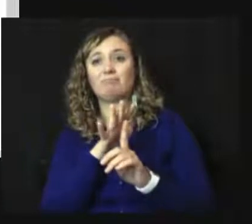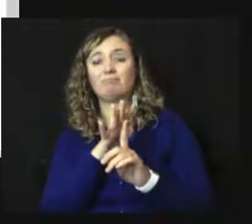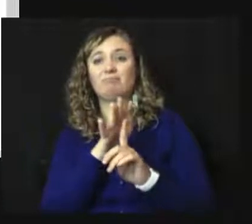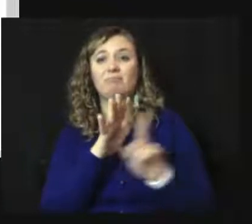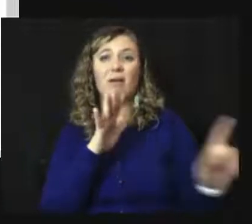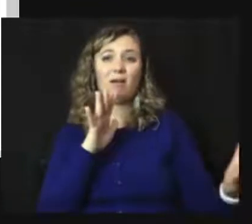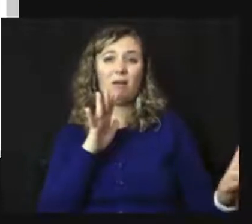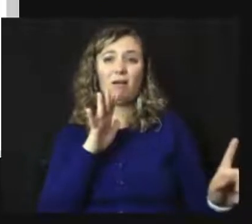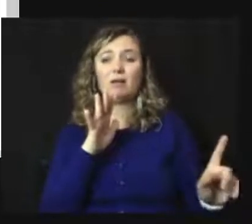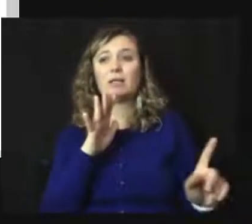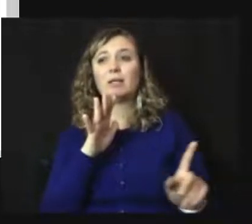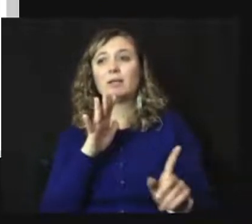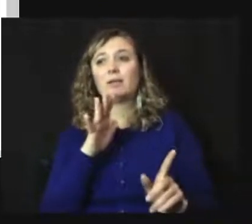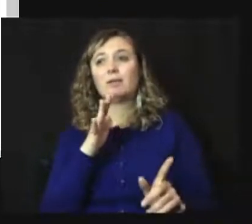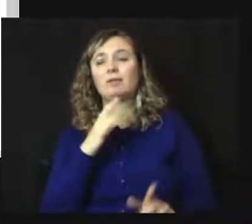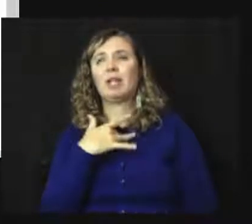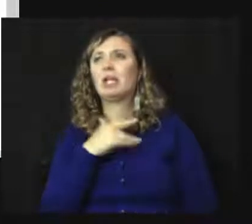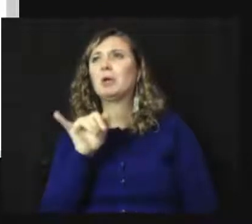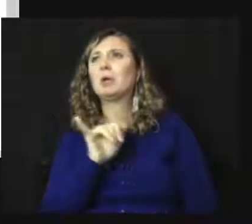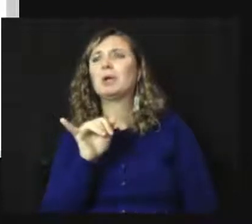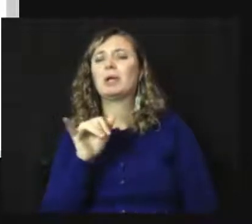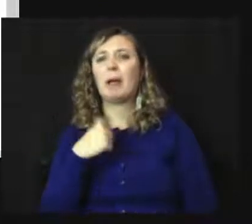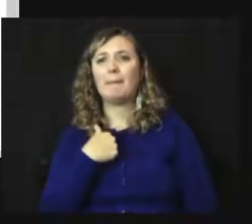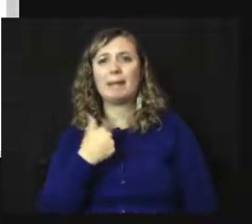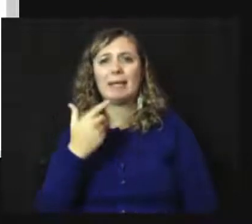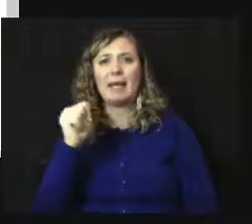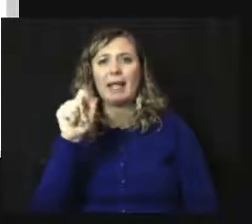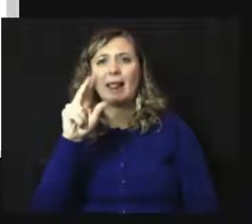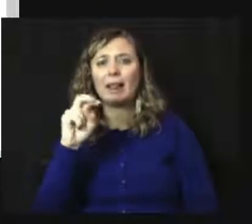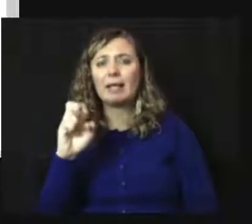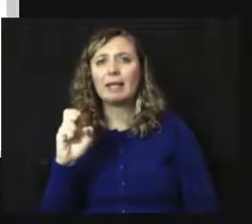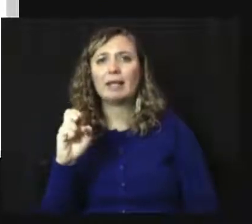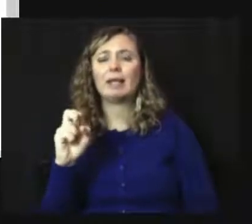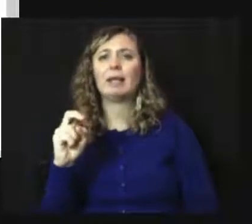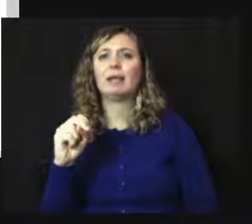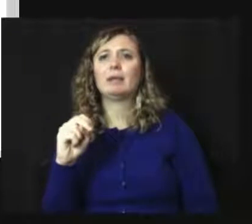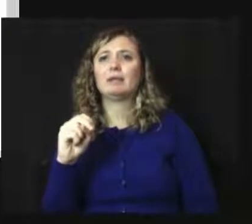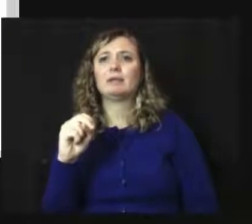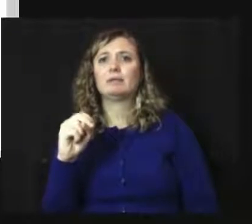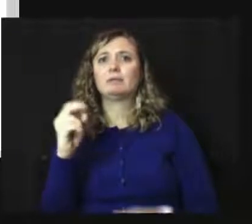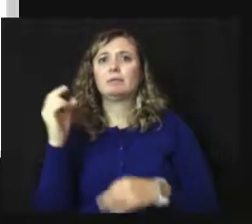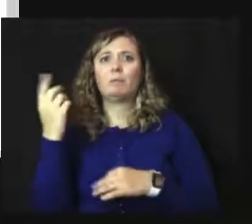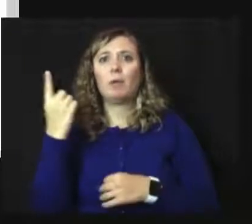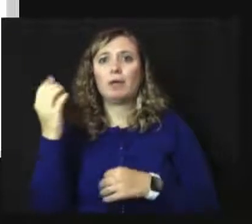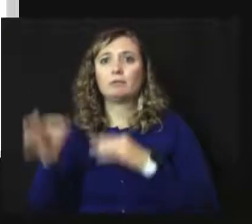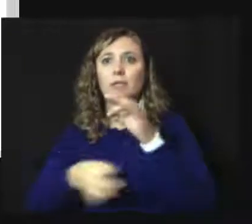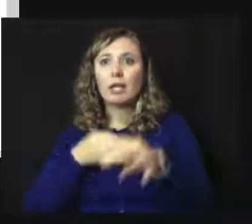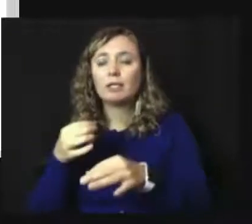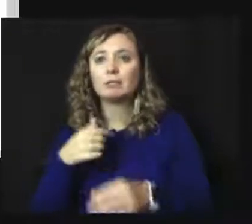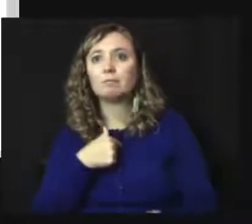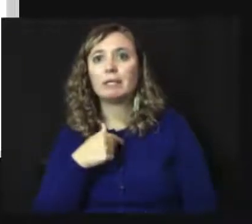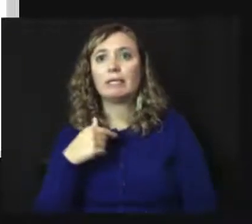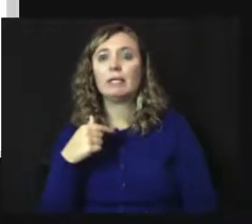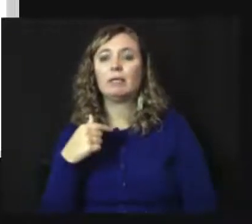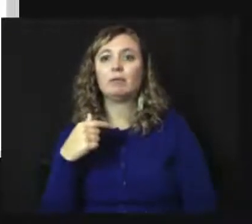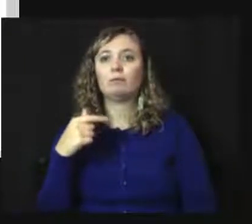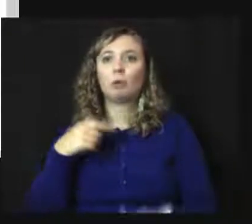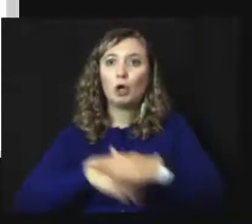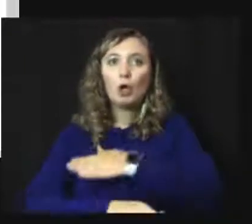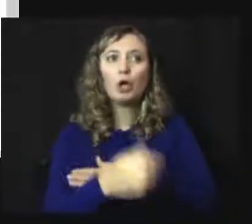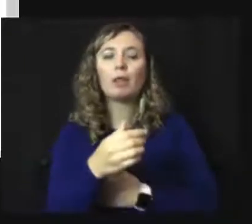an alien who was dropped on this planet when I was born? Am I a changeling? Like, did a fairy family pick me up? Like, why do I not seem to relate